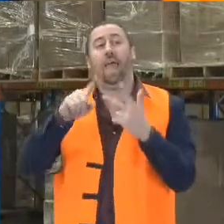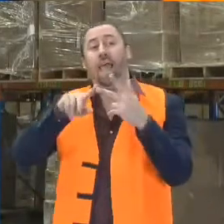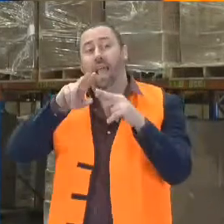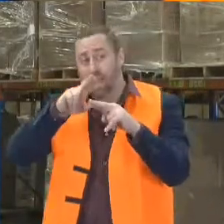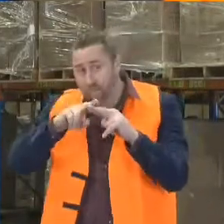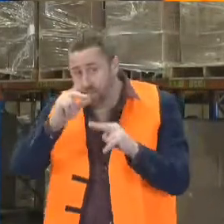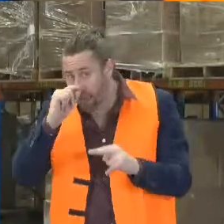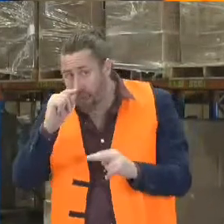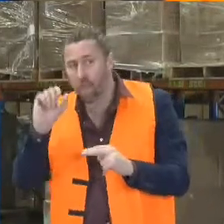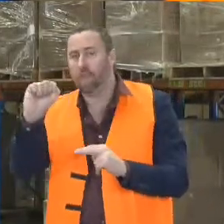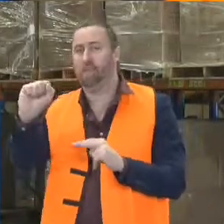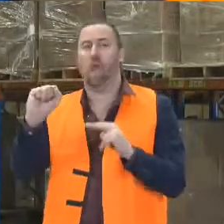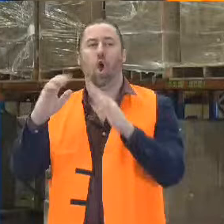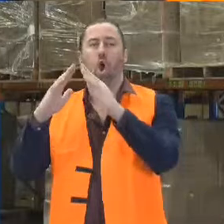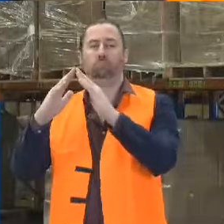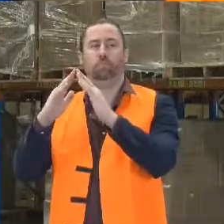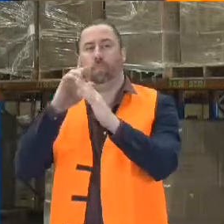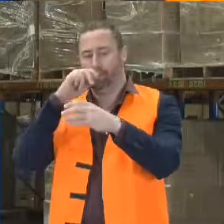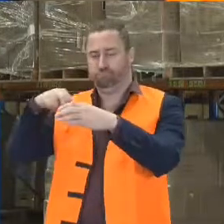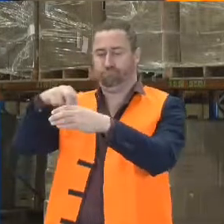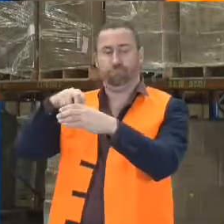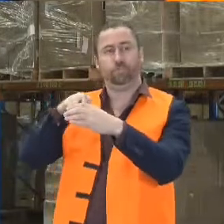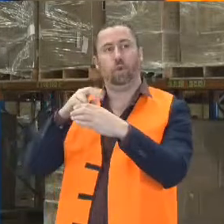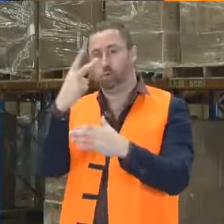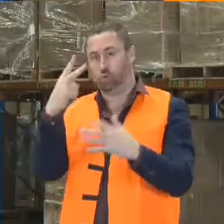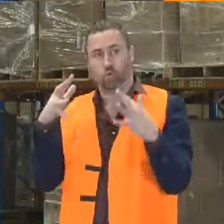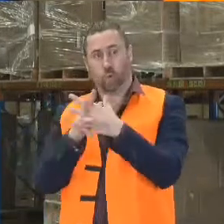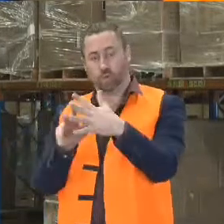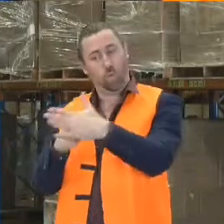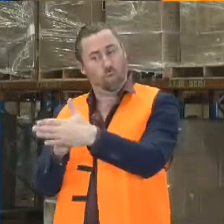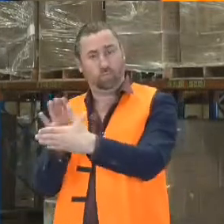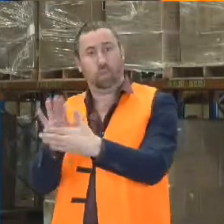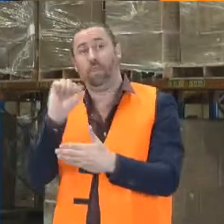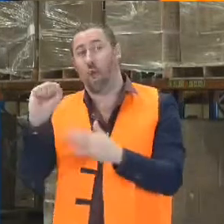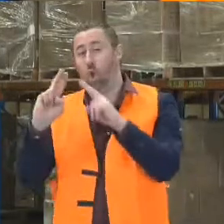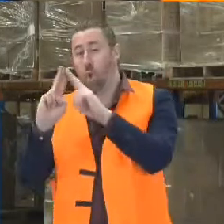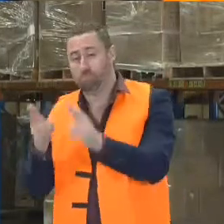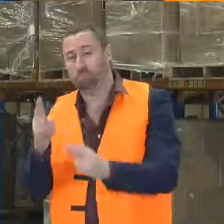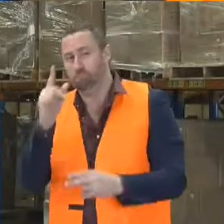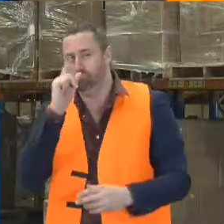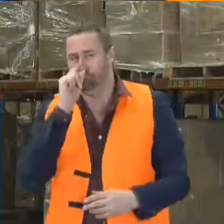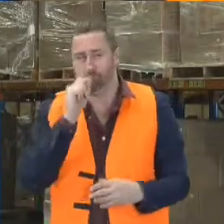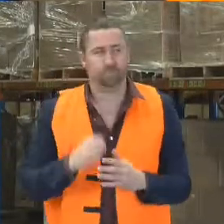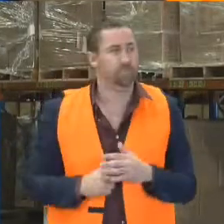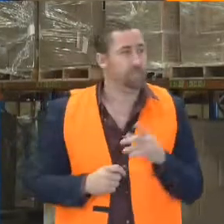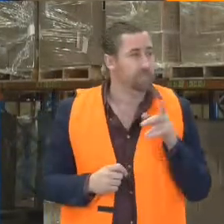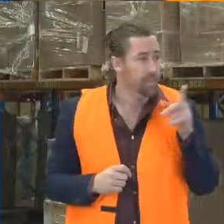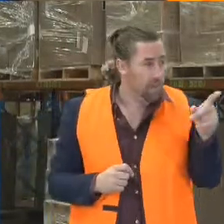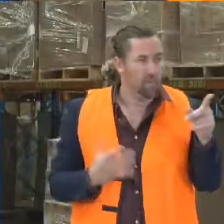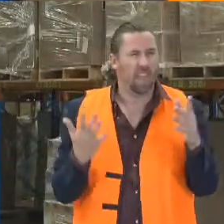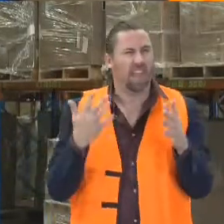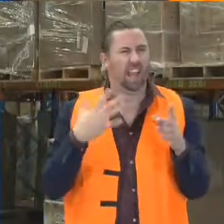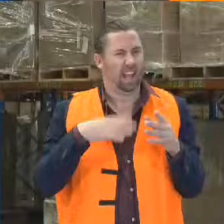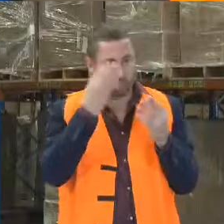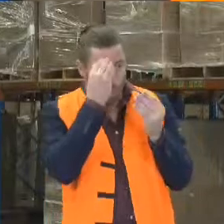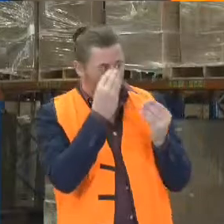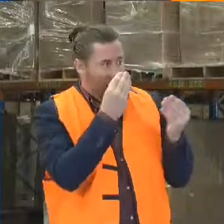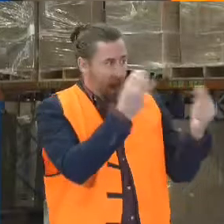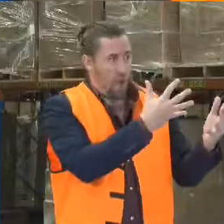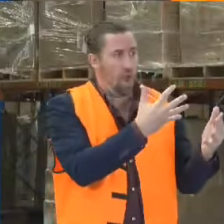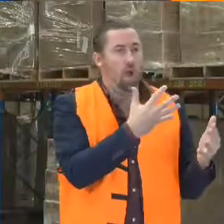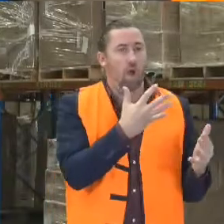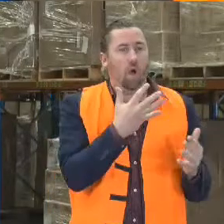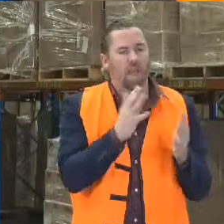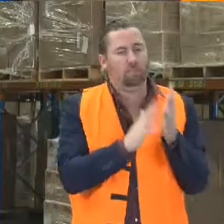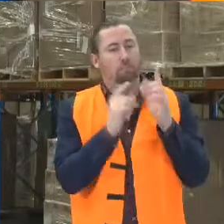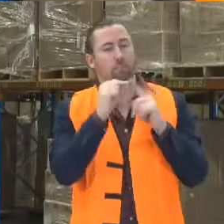for that purpose, given that this is an essential requirement for them to go to Canberra. And they would just have to let you know that they would be quarantining